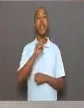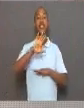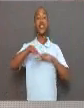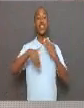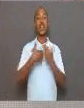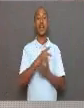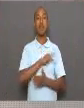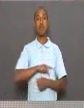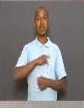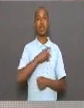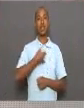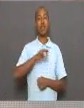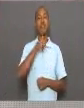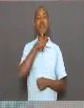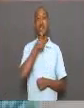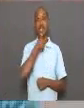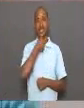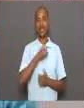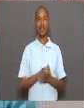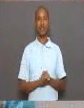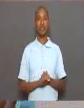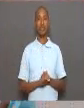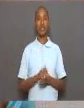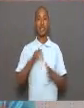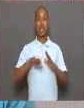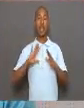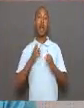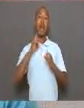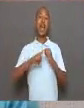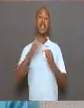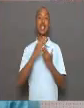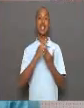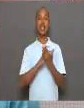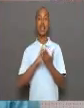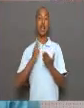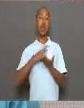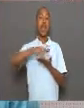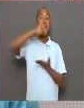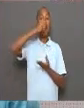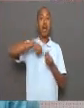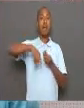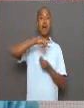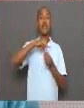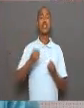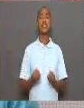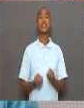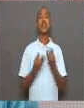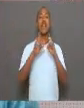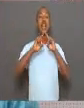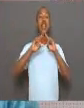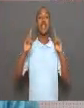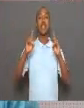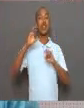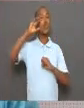general properties of acids. In our last lesson, we learned about several